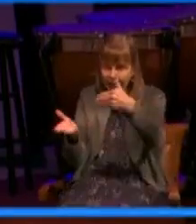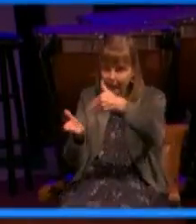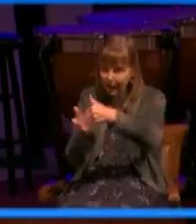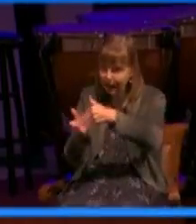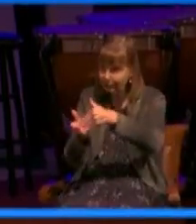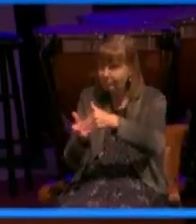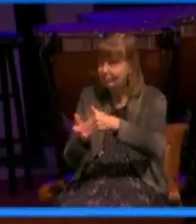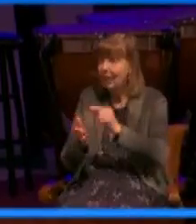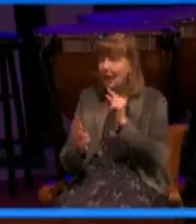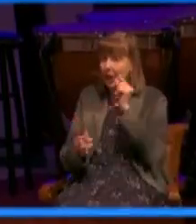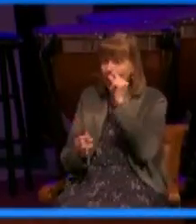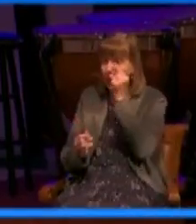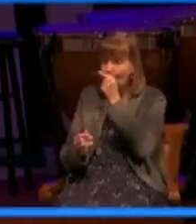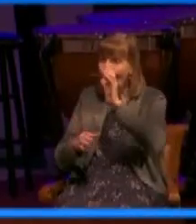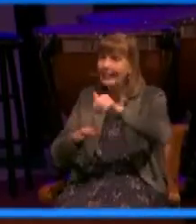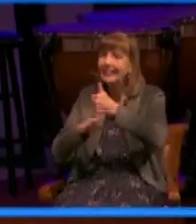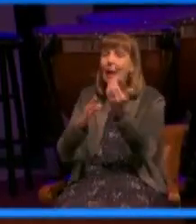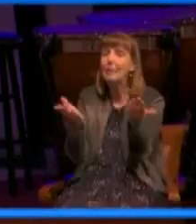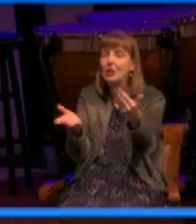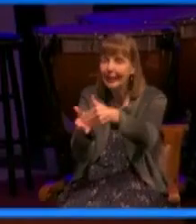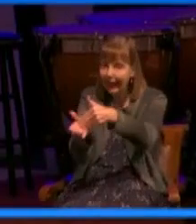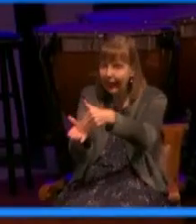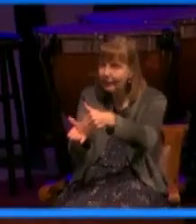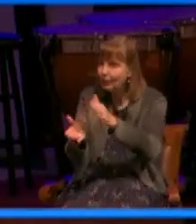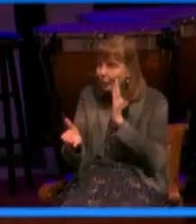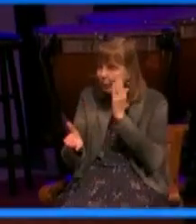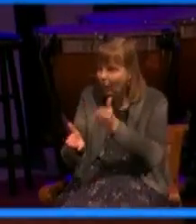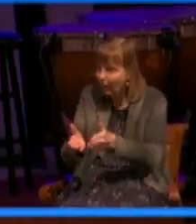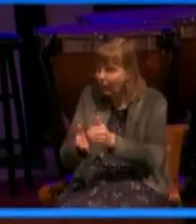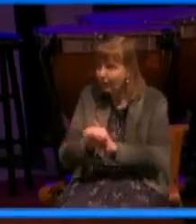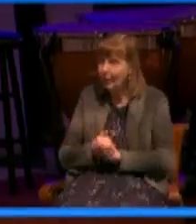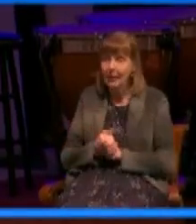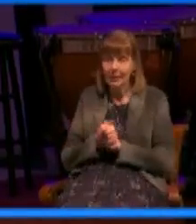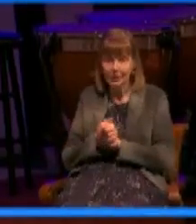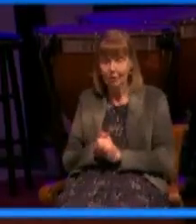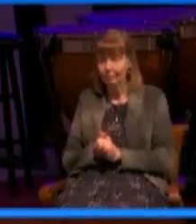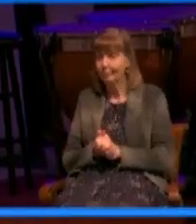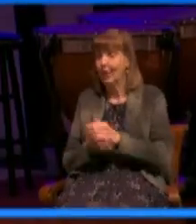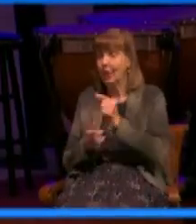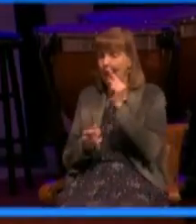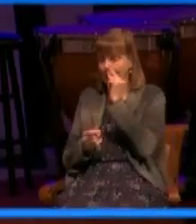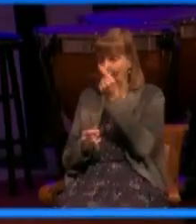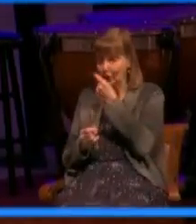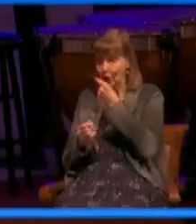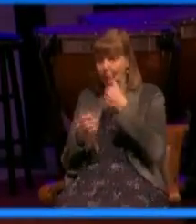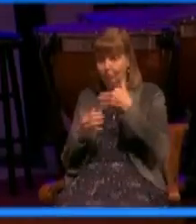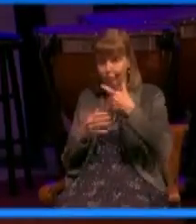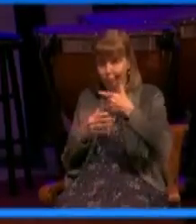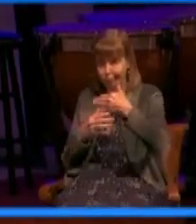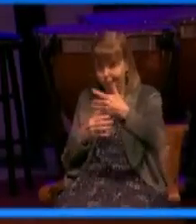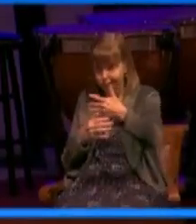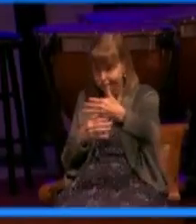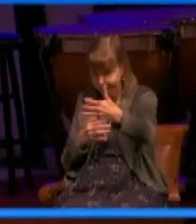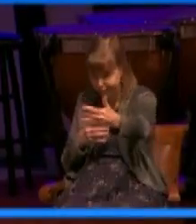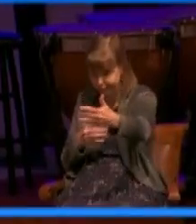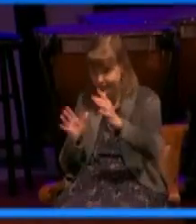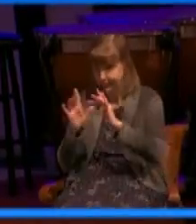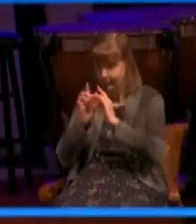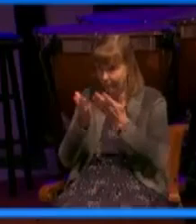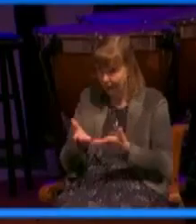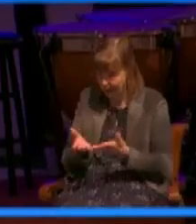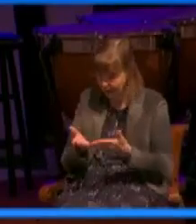So from Genesis chapter 3 all the way through the rest of the Bible, God is telling us how he's fulfilling that promise. He